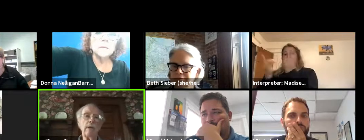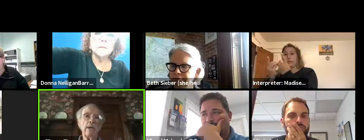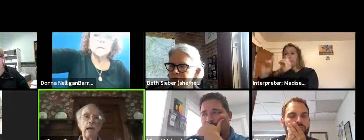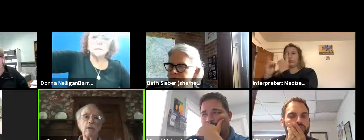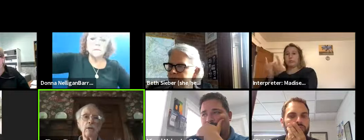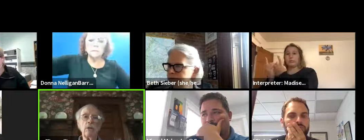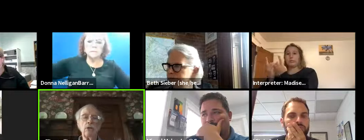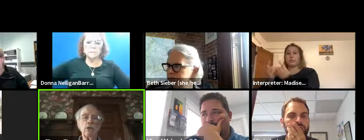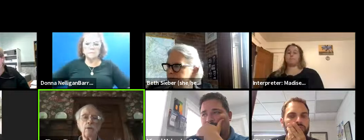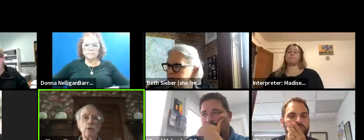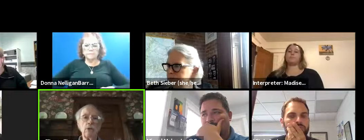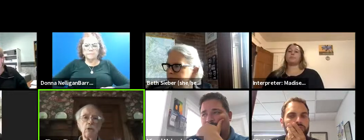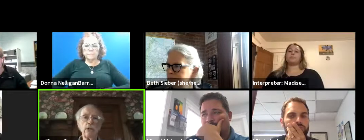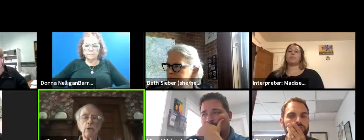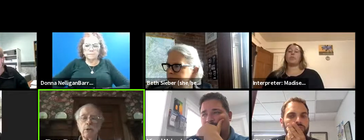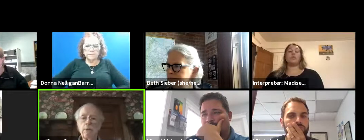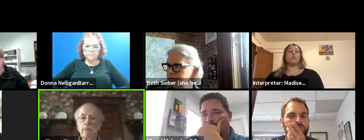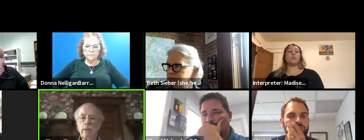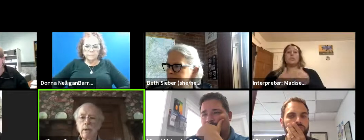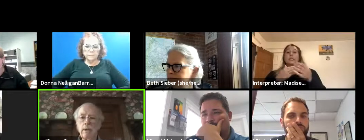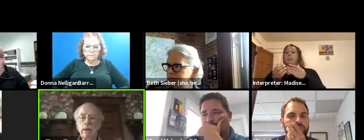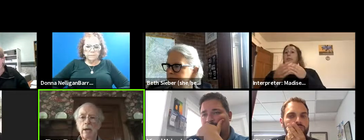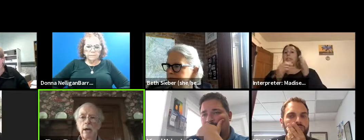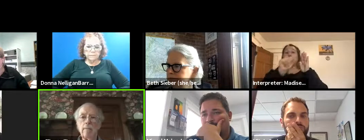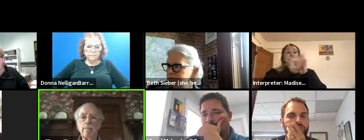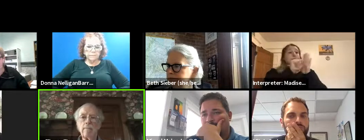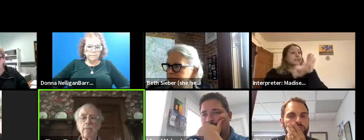states, counties, or cities.